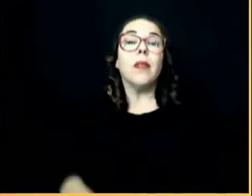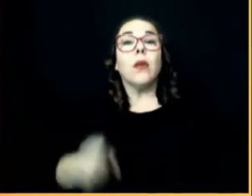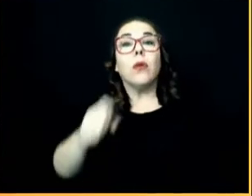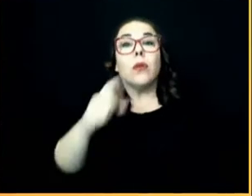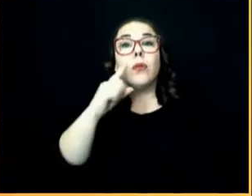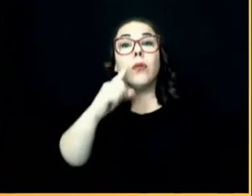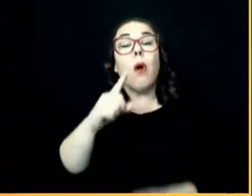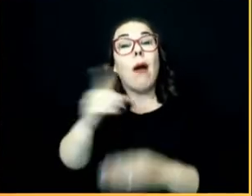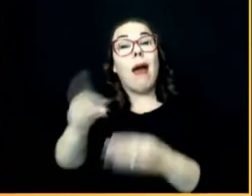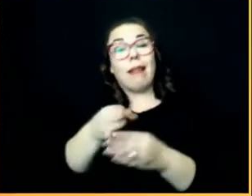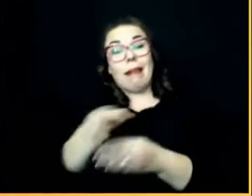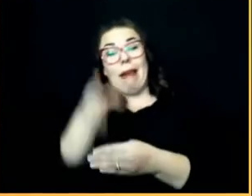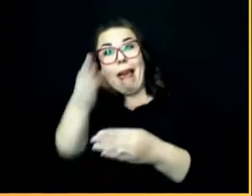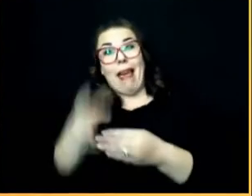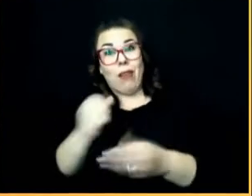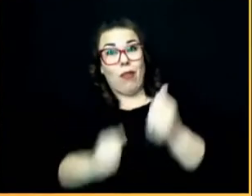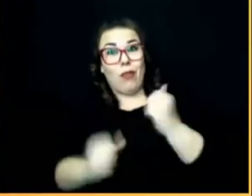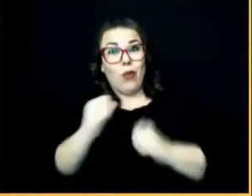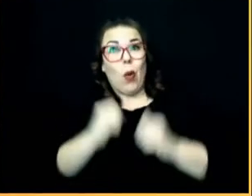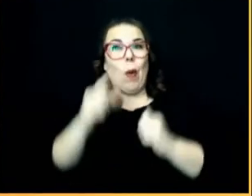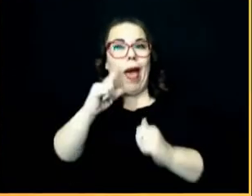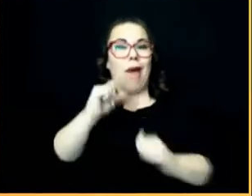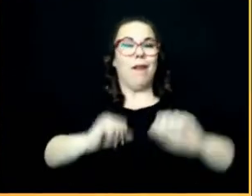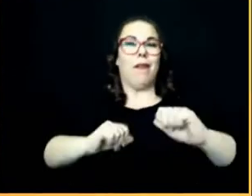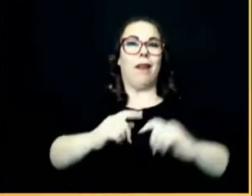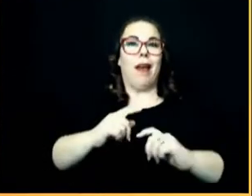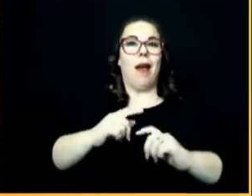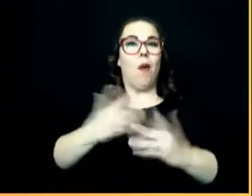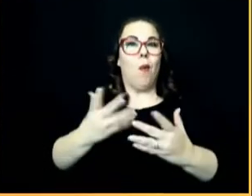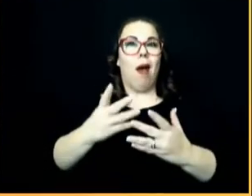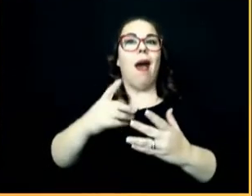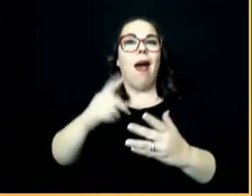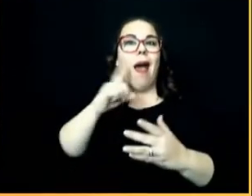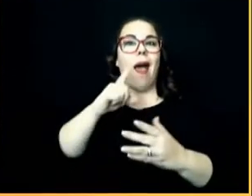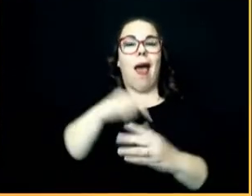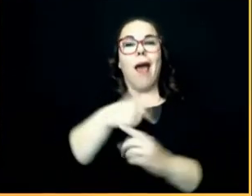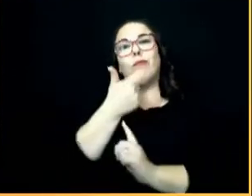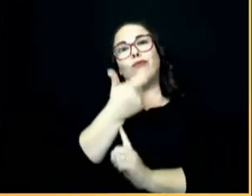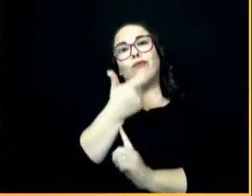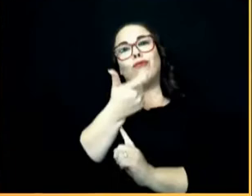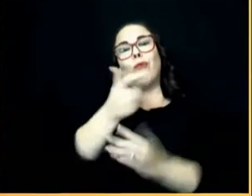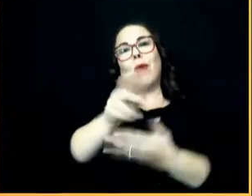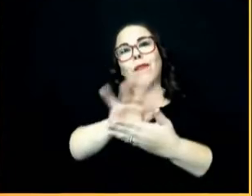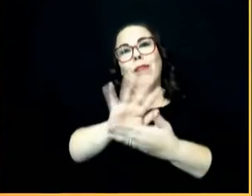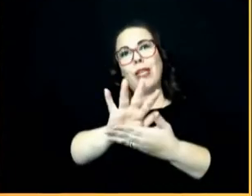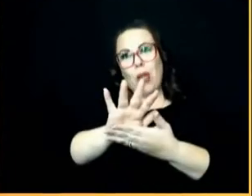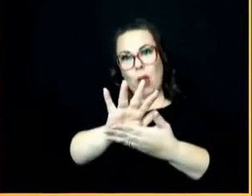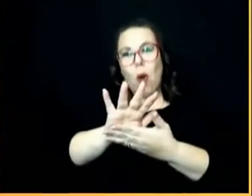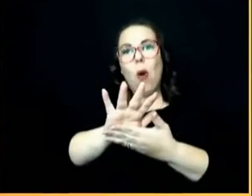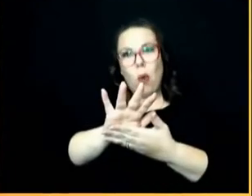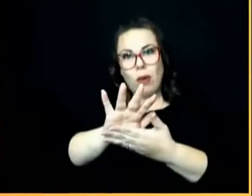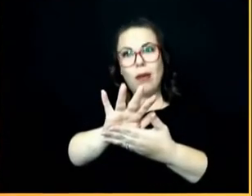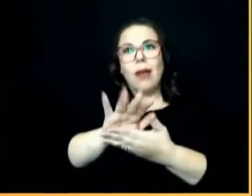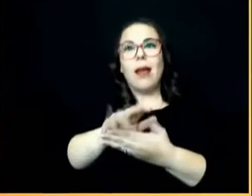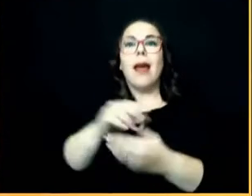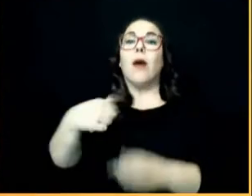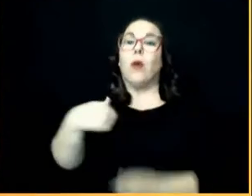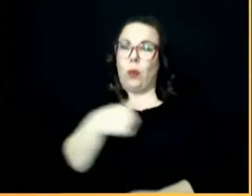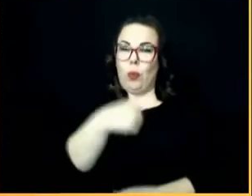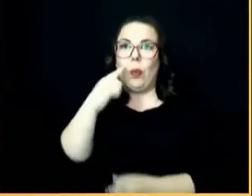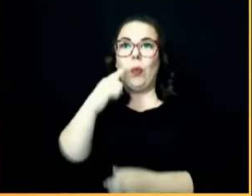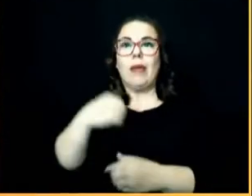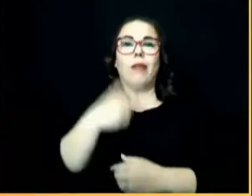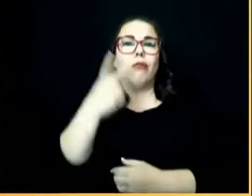was performed first at a Trans Day of Remembrance event last year that we did at Samsung